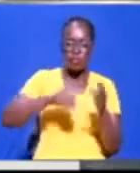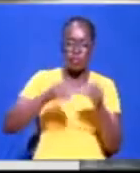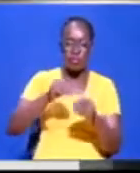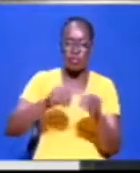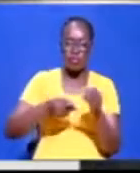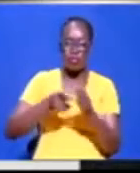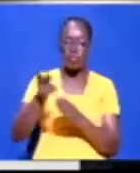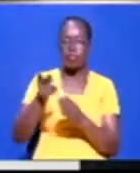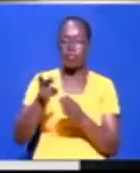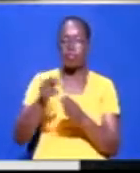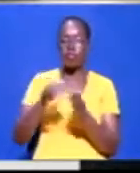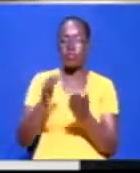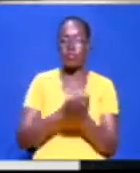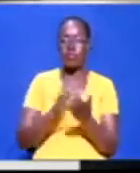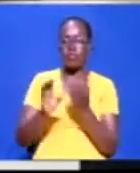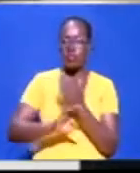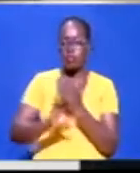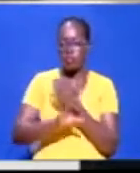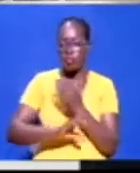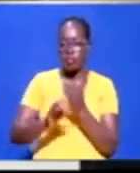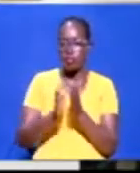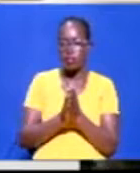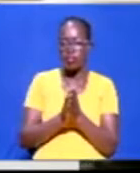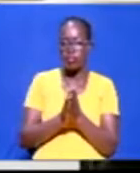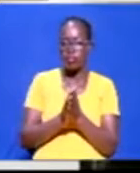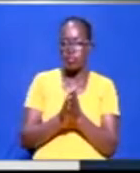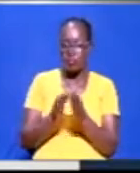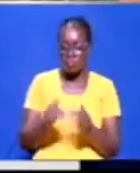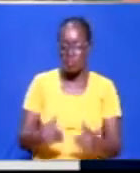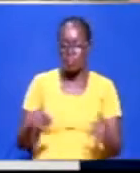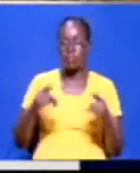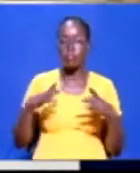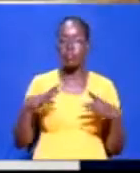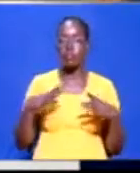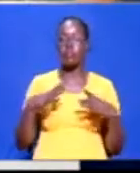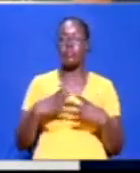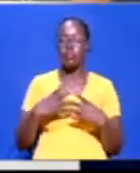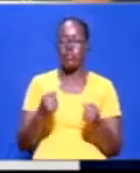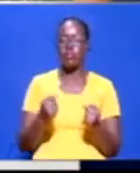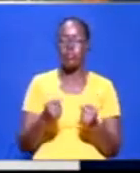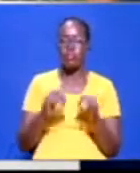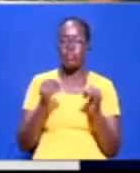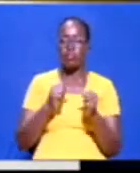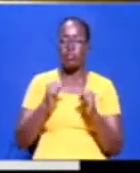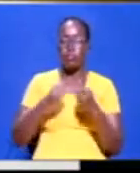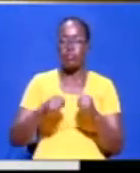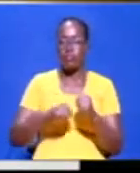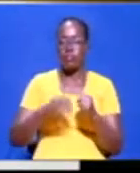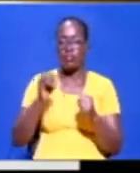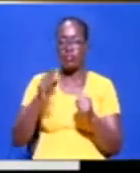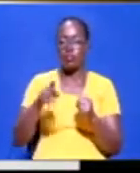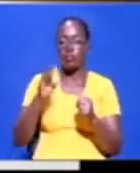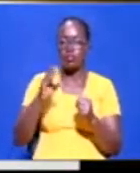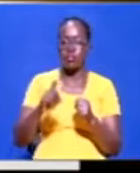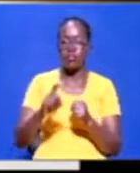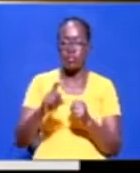in some countries and threatening to put the brakes on global recovery. Under the new deal, OPEC and partners have agreed to increase